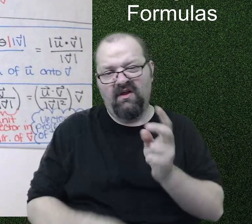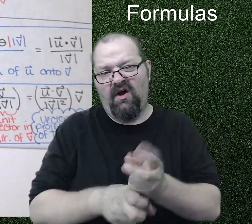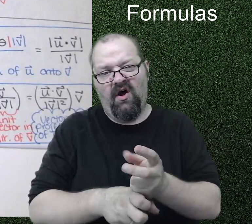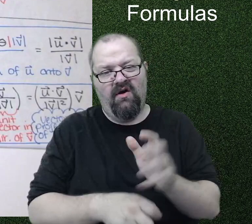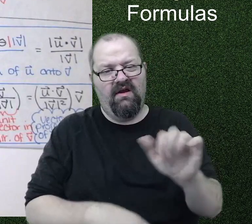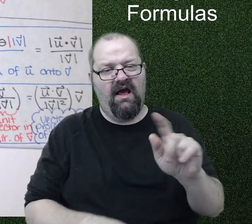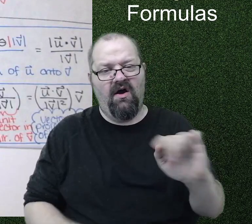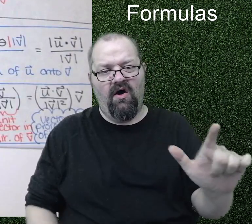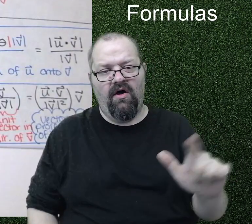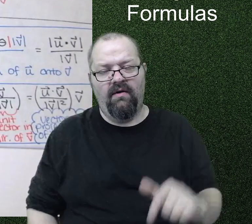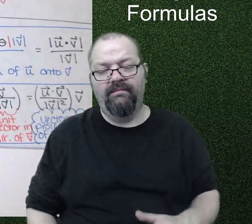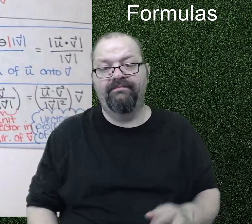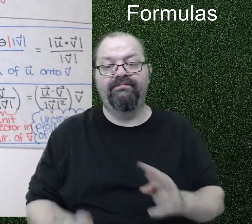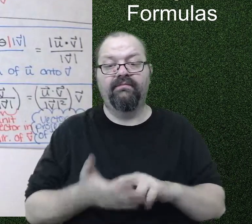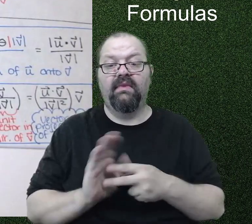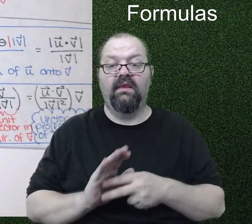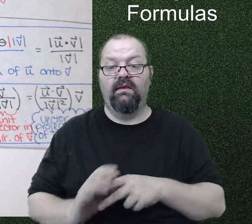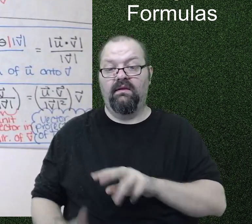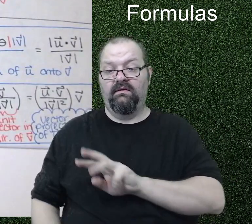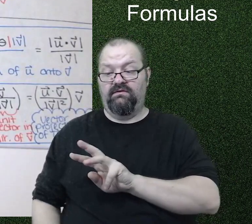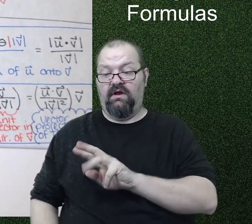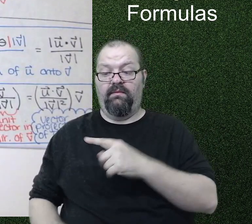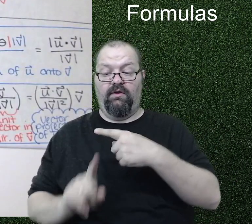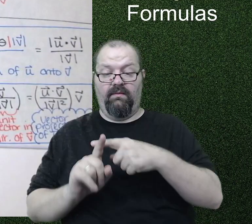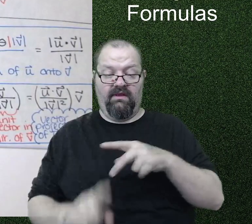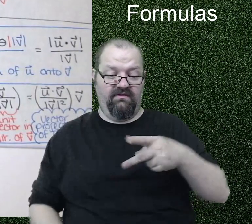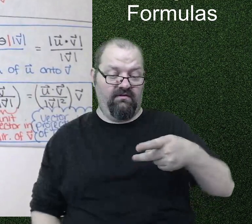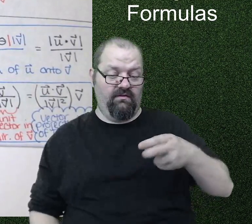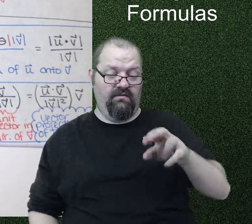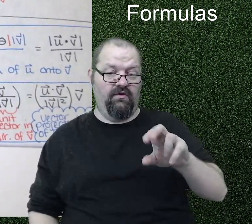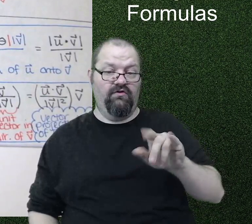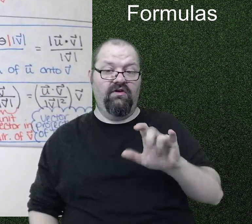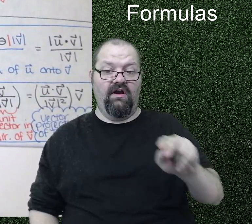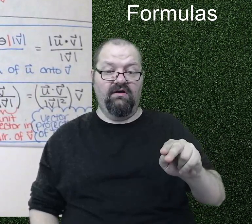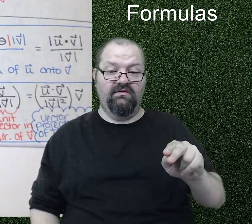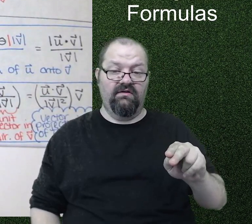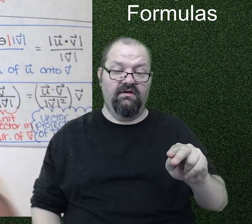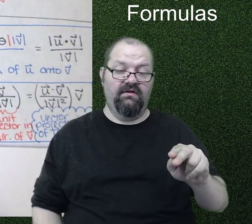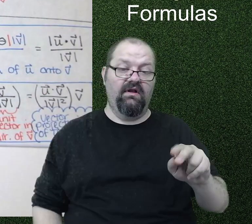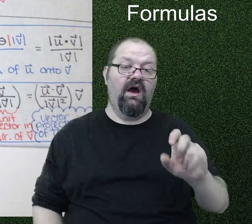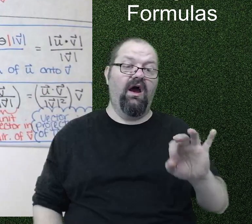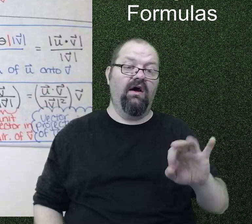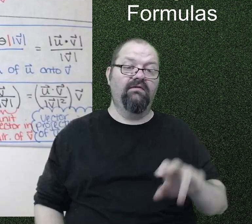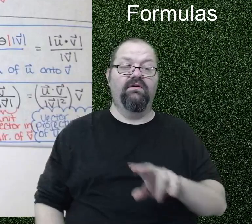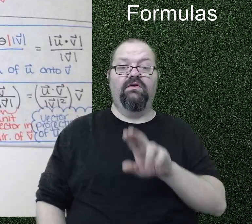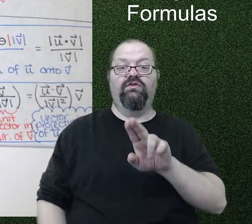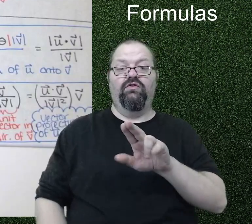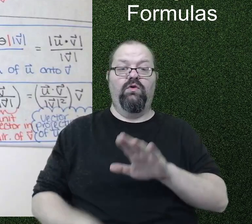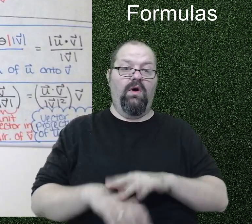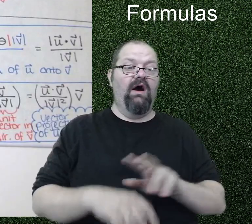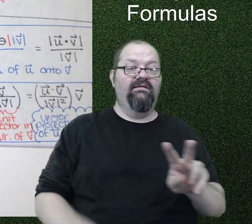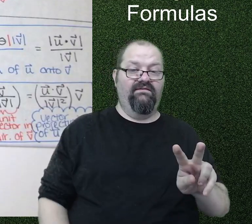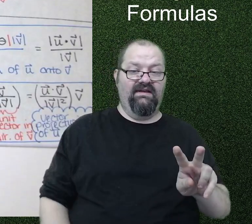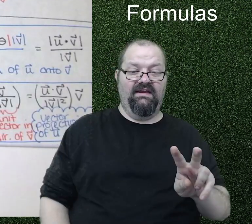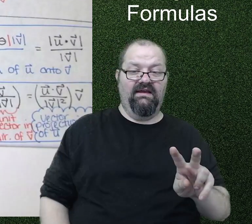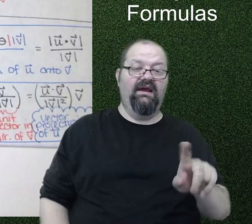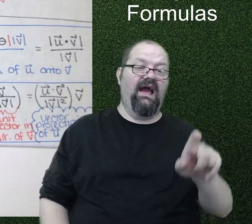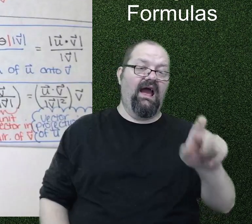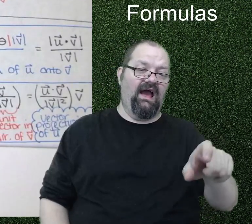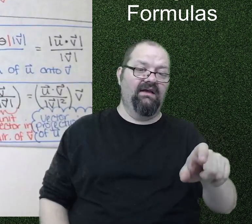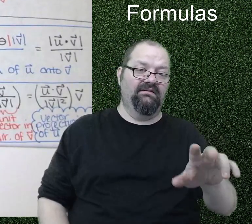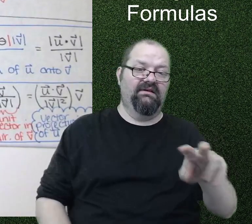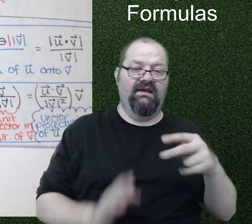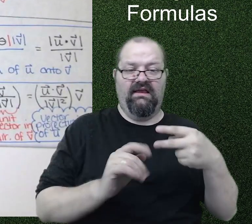W plus the projection of U onto V has to be U. So if I want